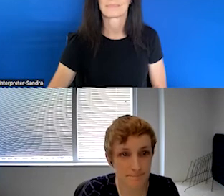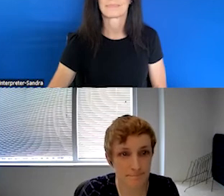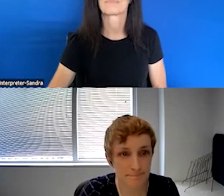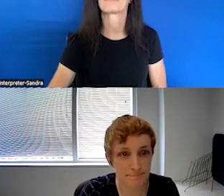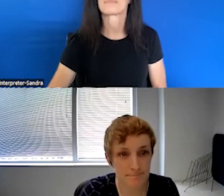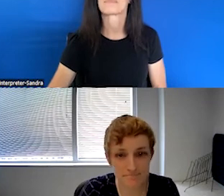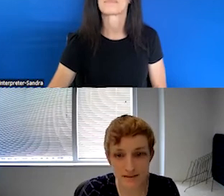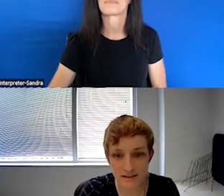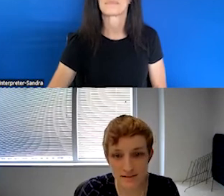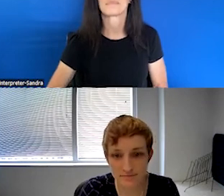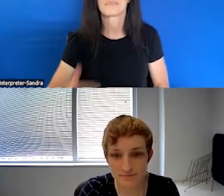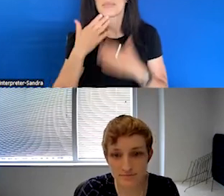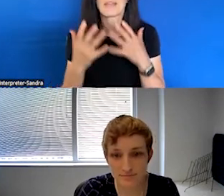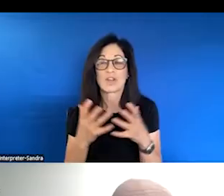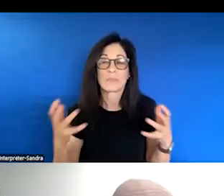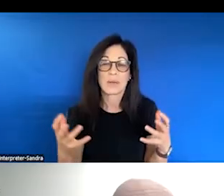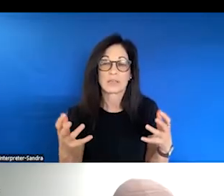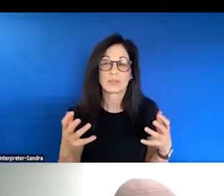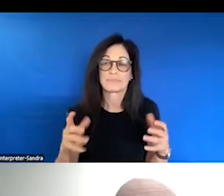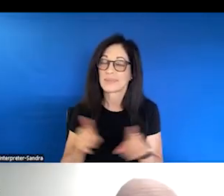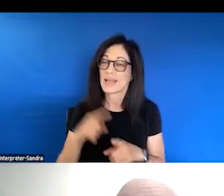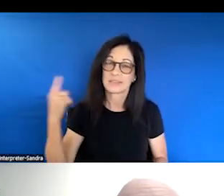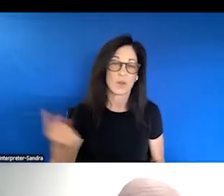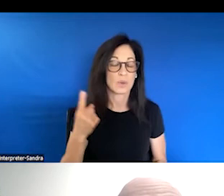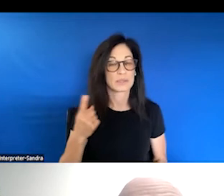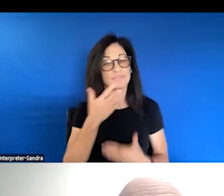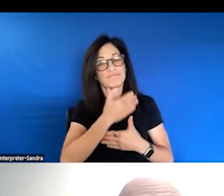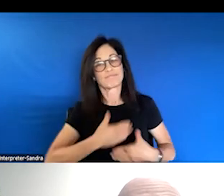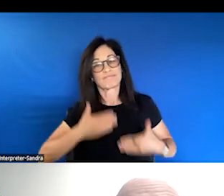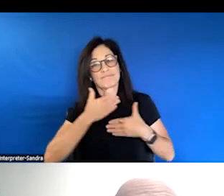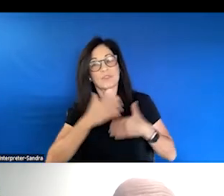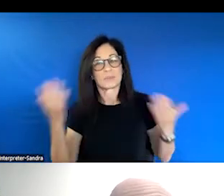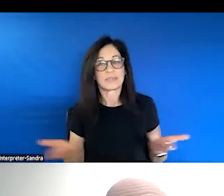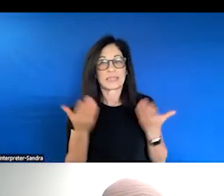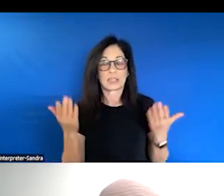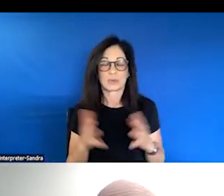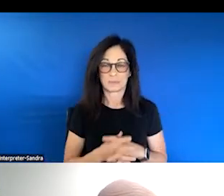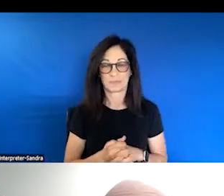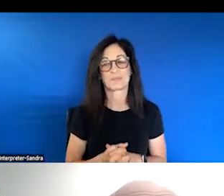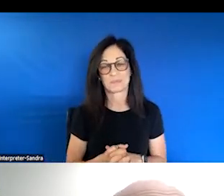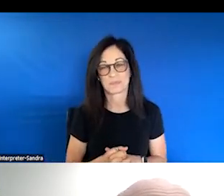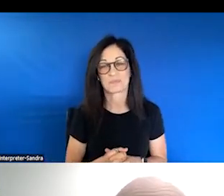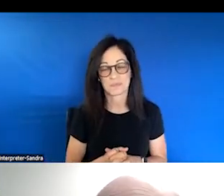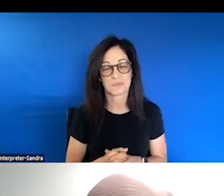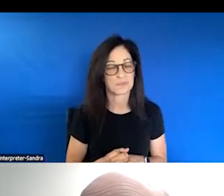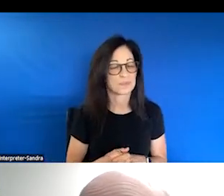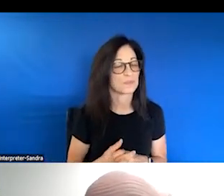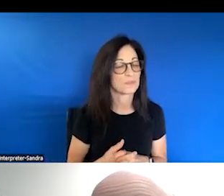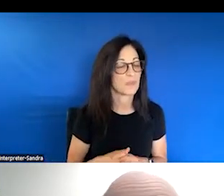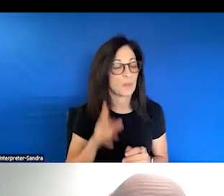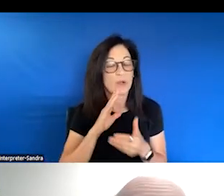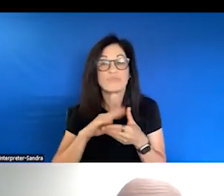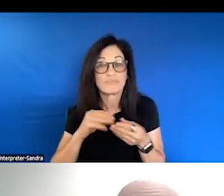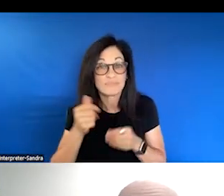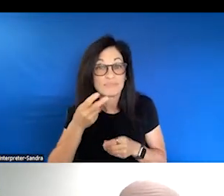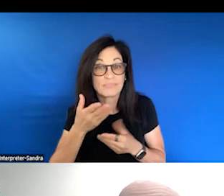Thank you very much. As always, a pleasure to be here. So let me mention a number of